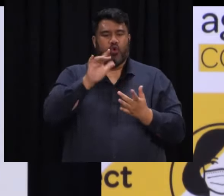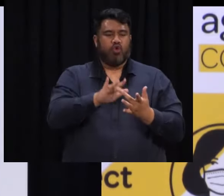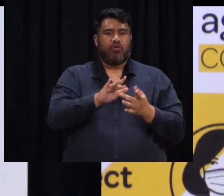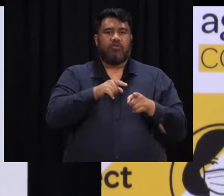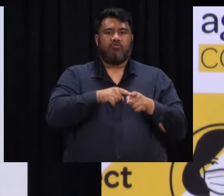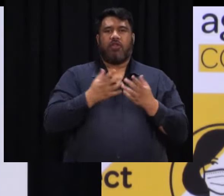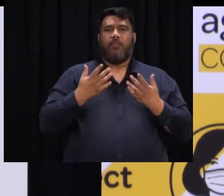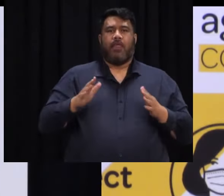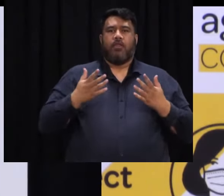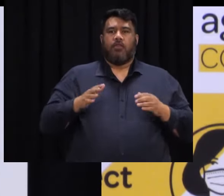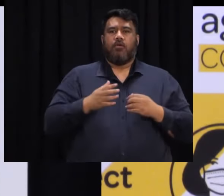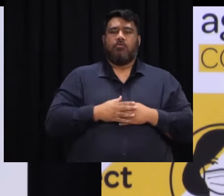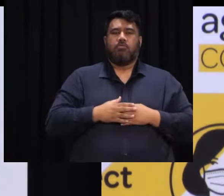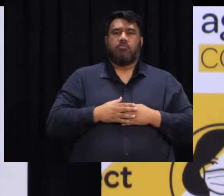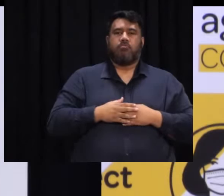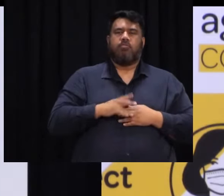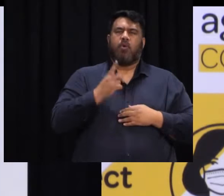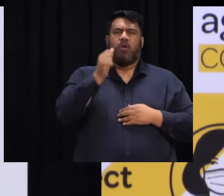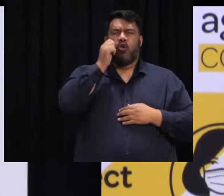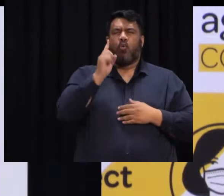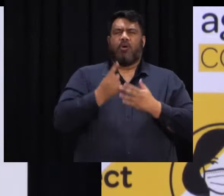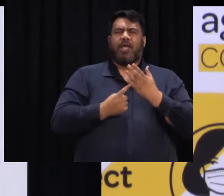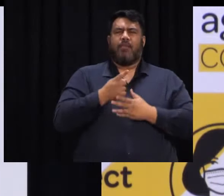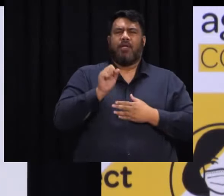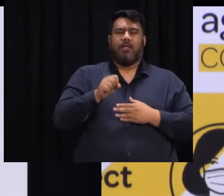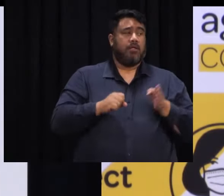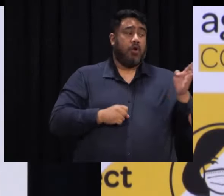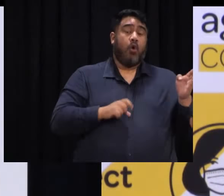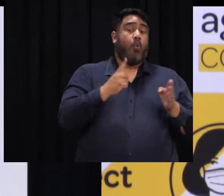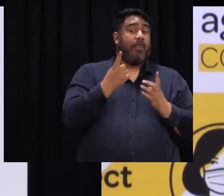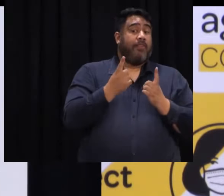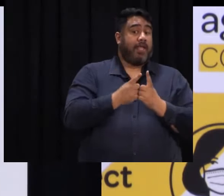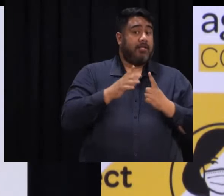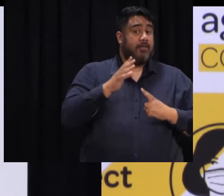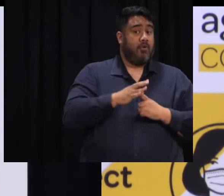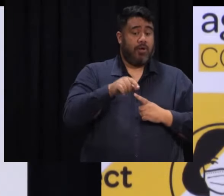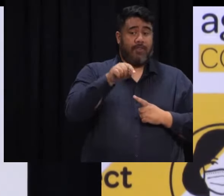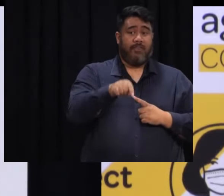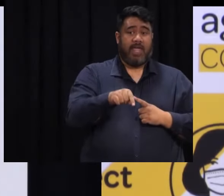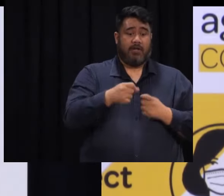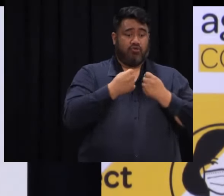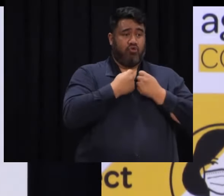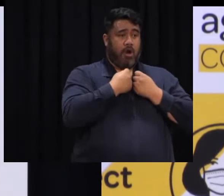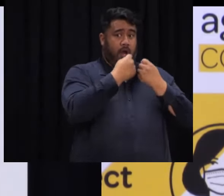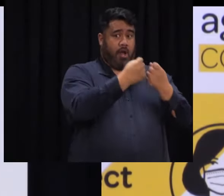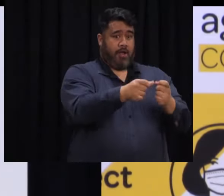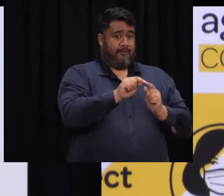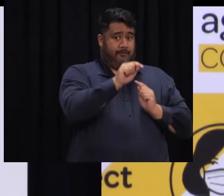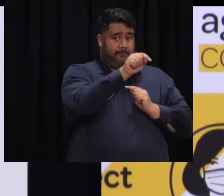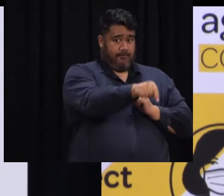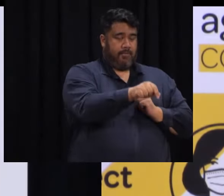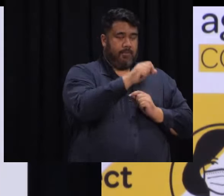involved. But we have a reasonable picture of what's occurred here. We do. One thing that is material is that during that journey, that predated this